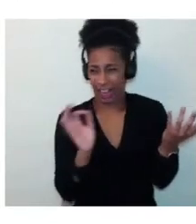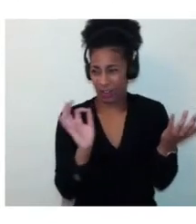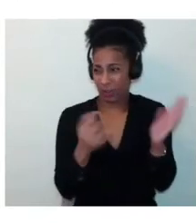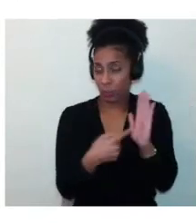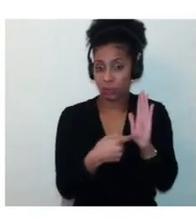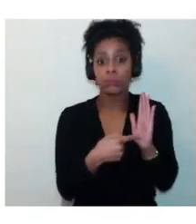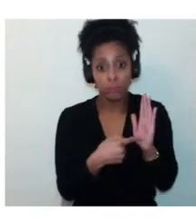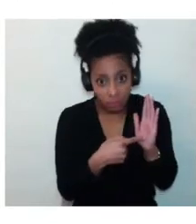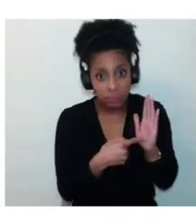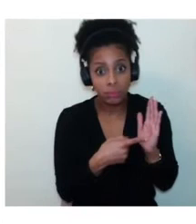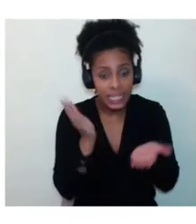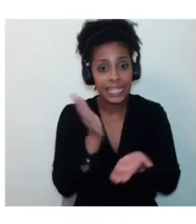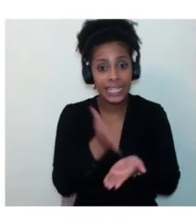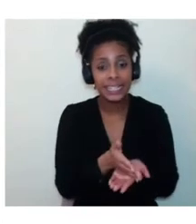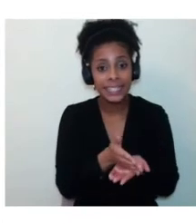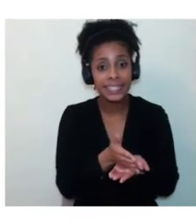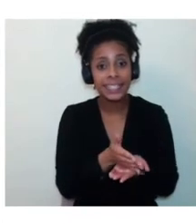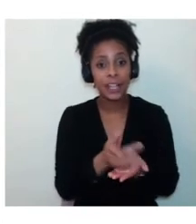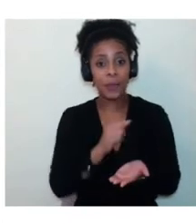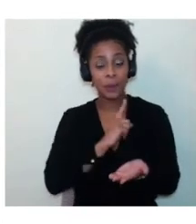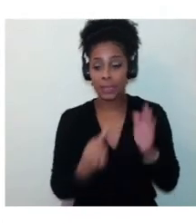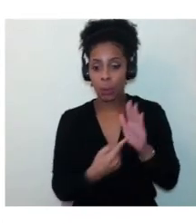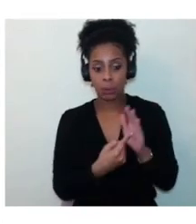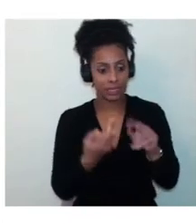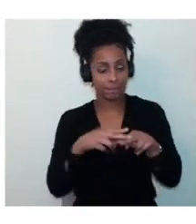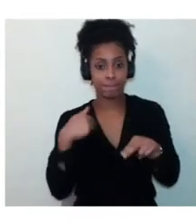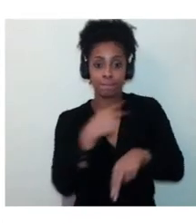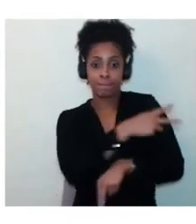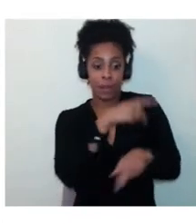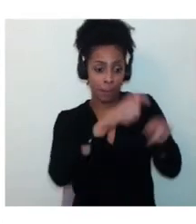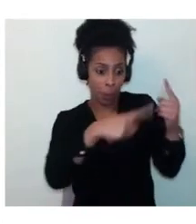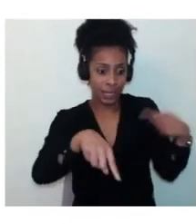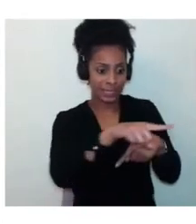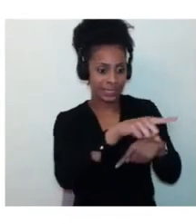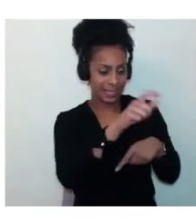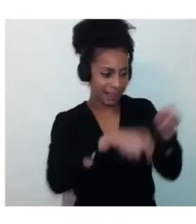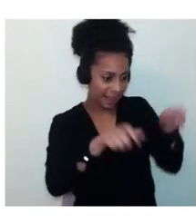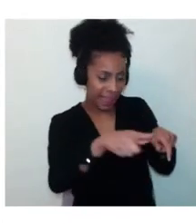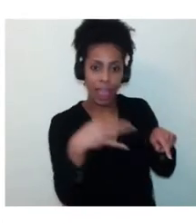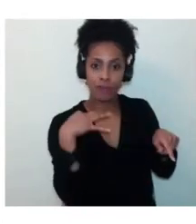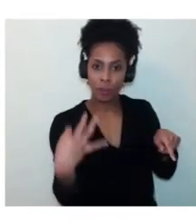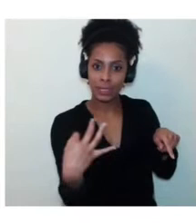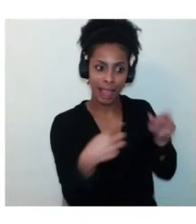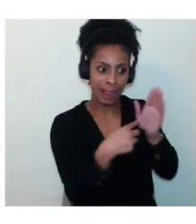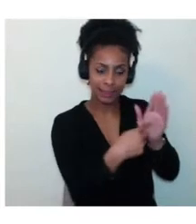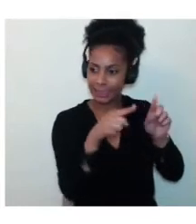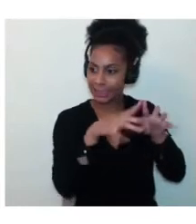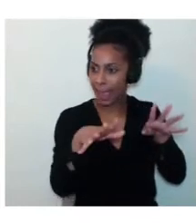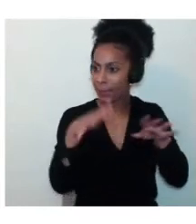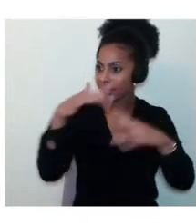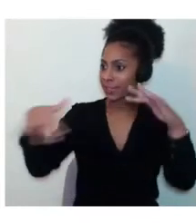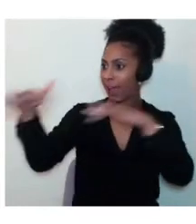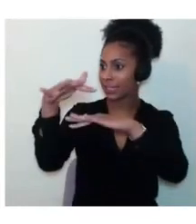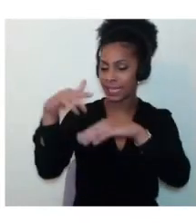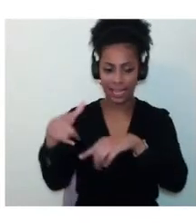our people truly represent society and truly they can be their own, bring their own selves to work, they will do better work. We will